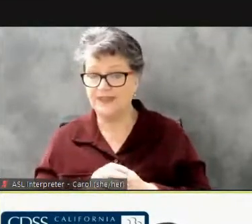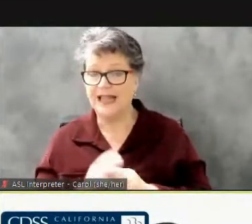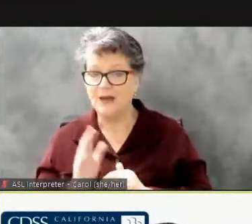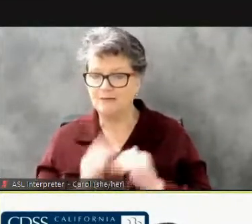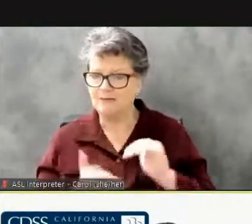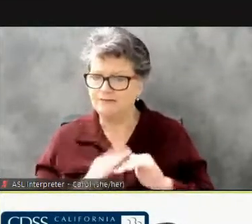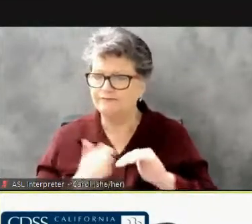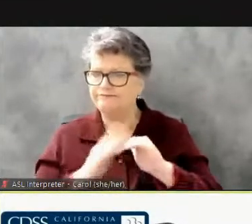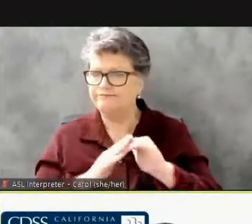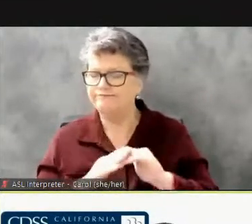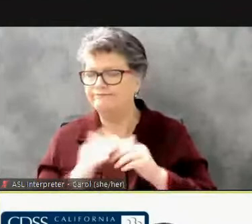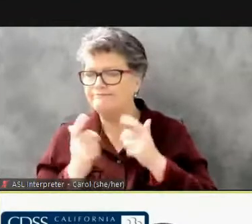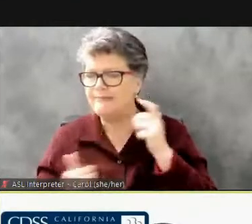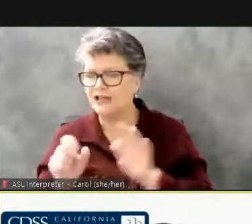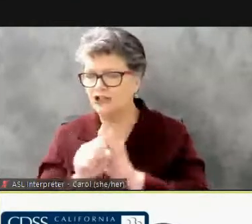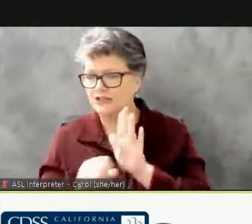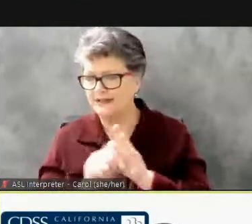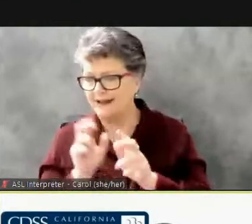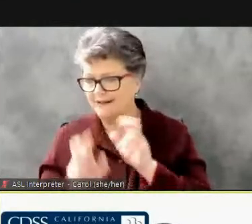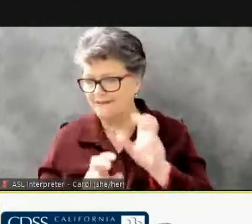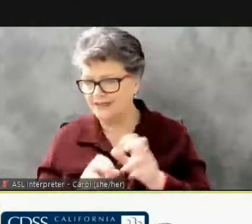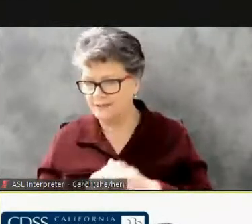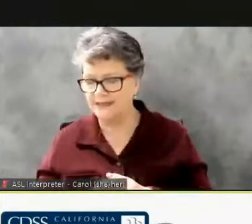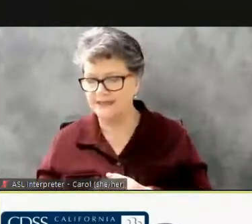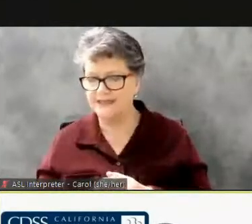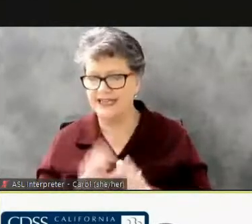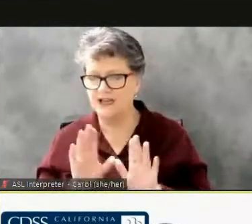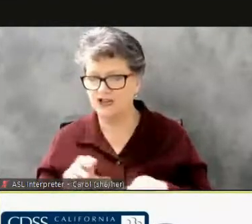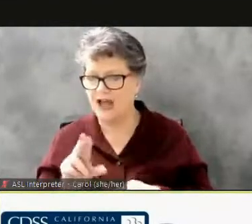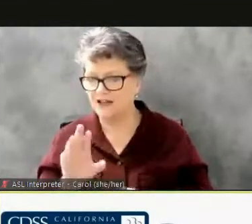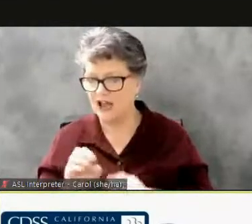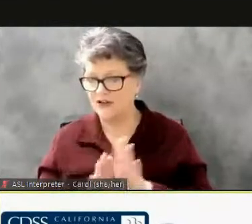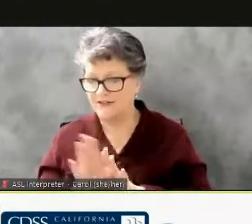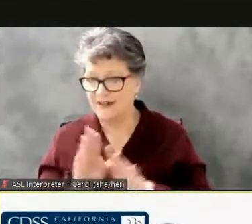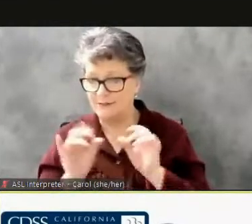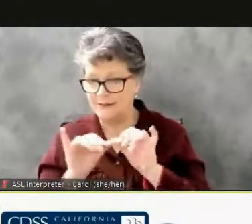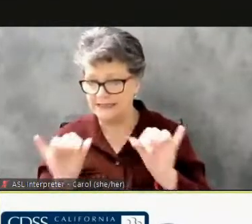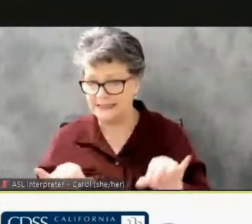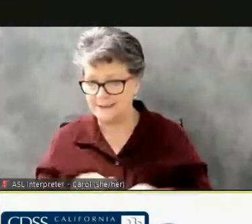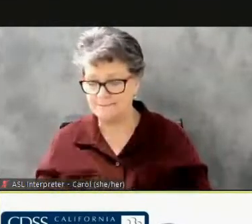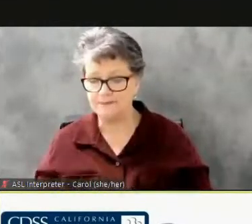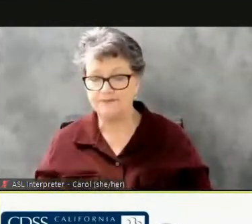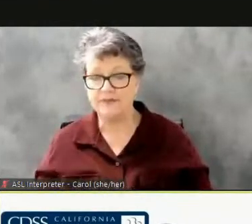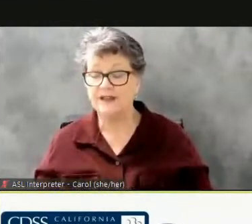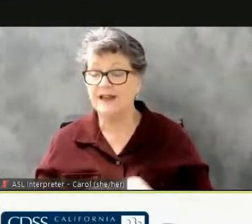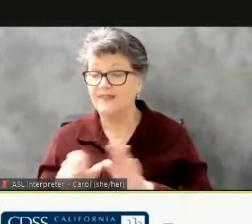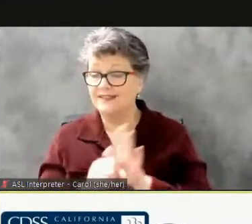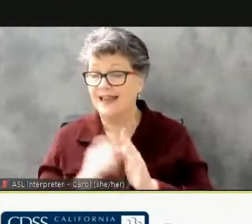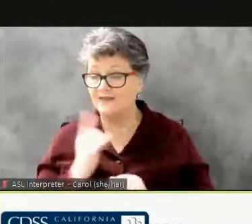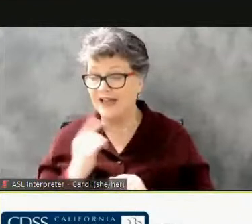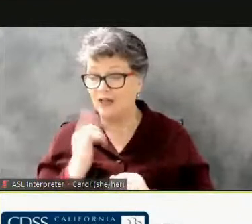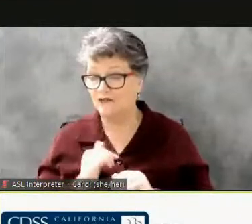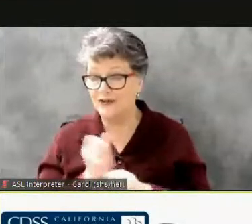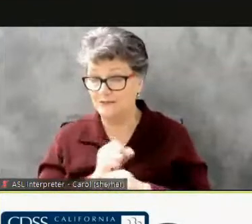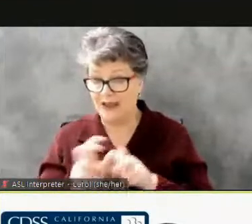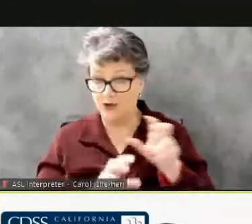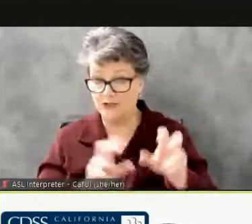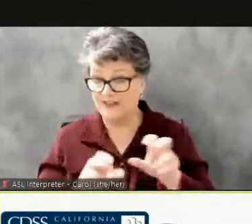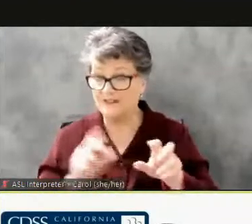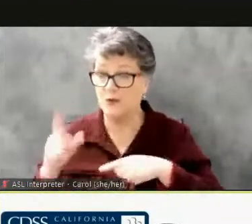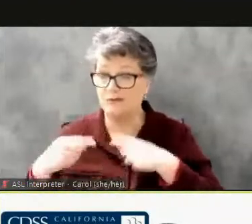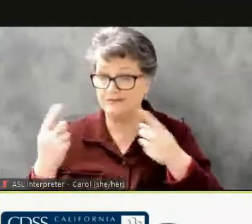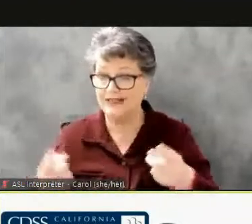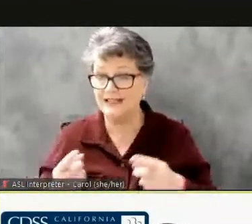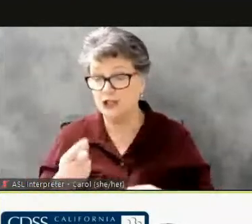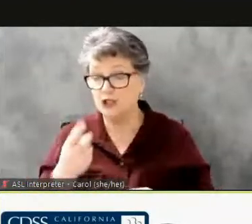major state investments in the childcare and development system that the state has made over the past 2